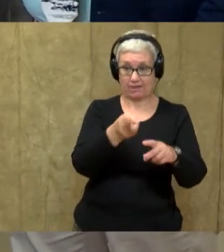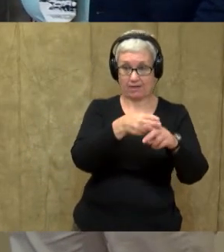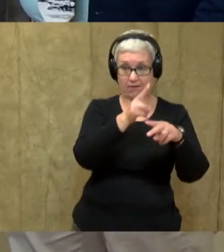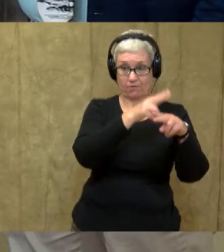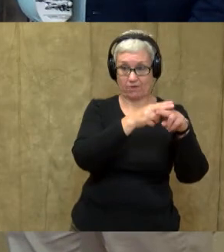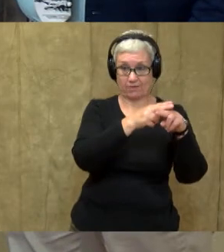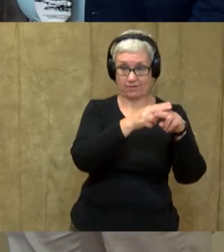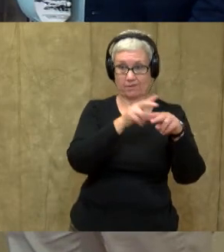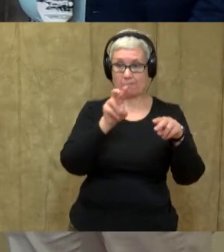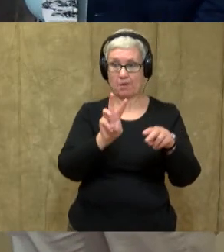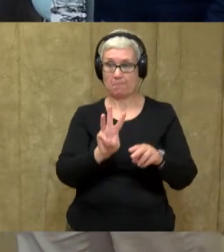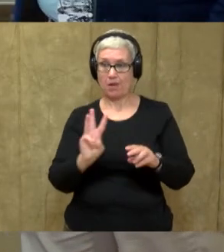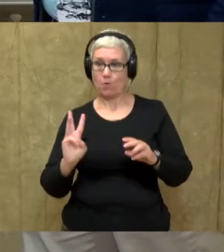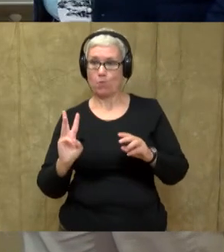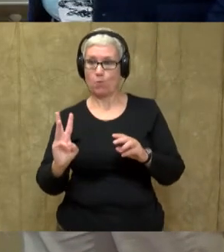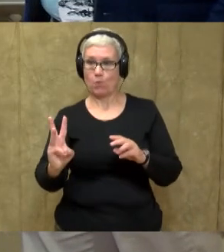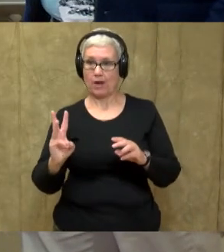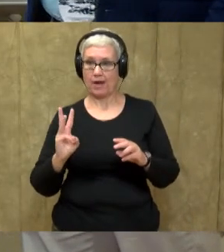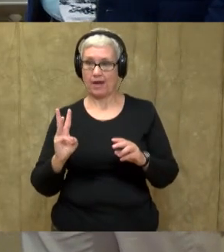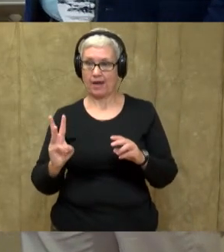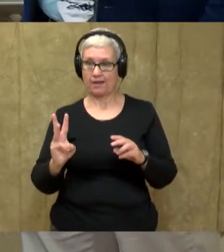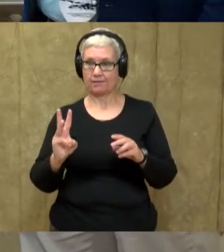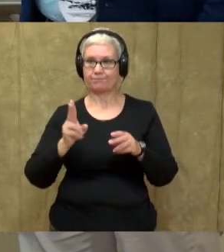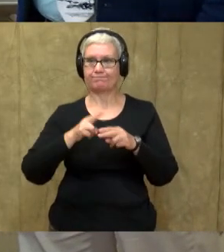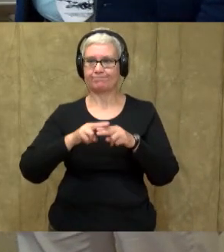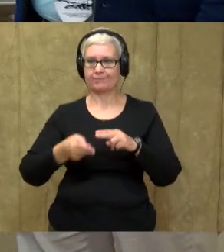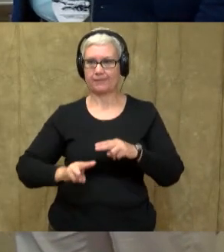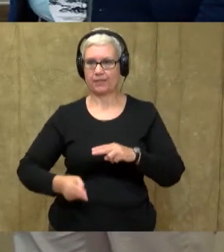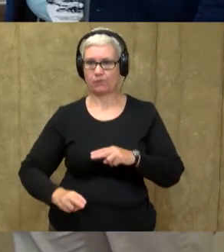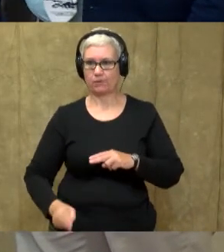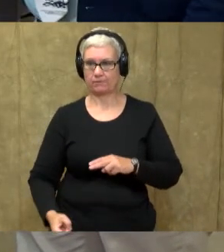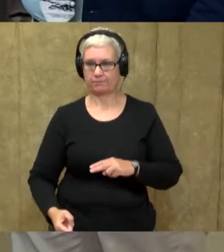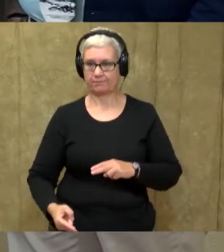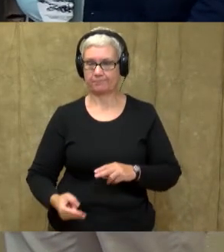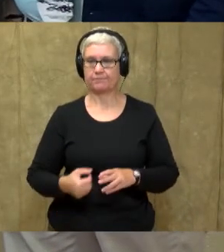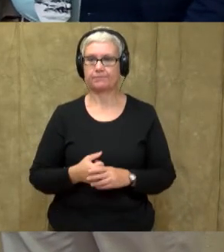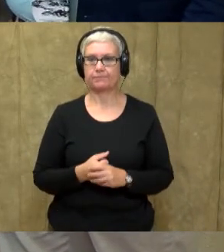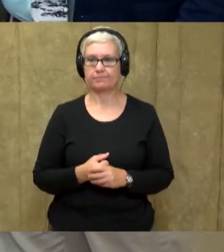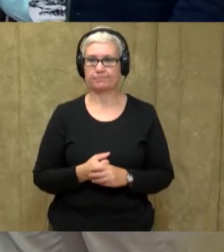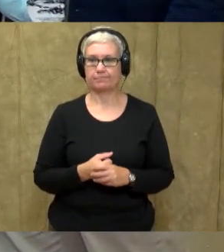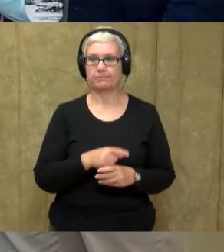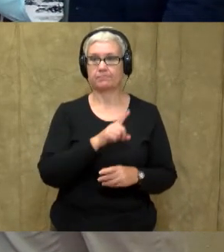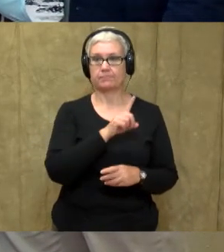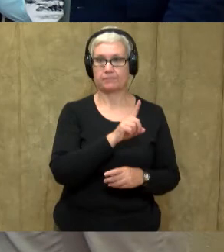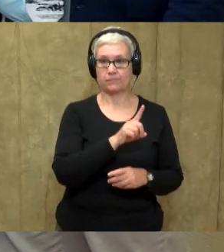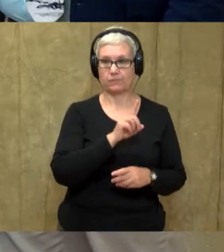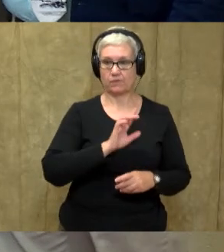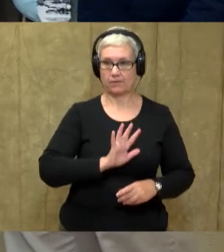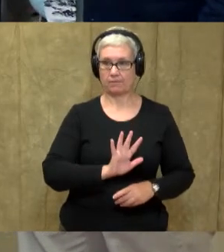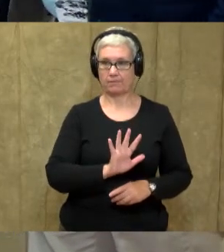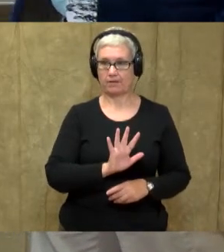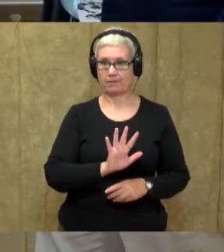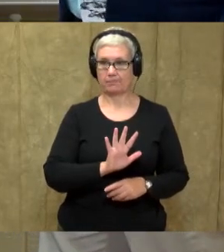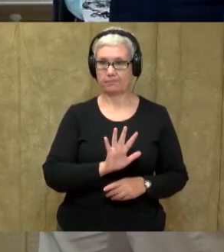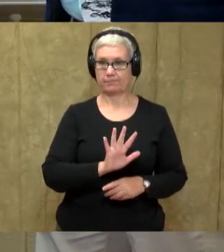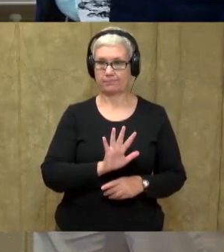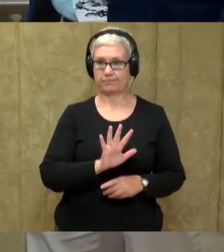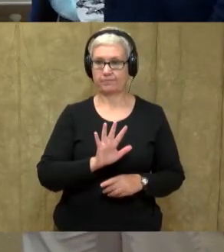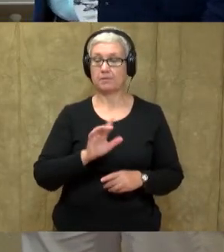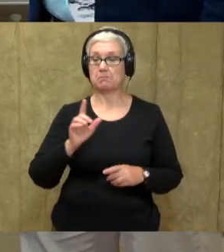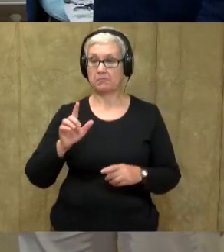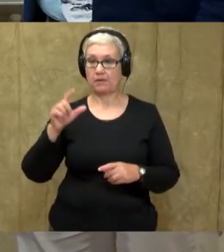width of my plot therefore must decrease. When I go from 1 meter to 5 meters, my